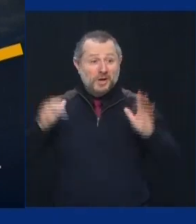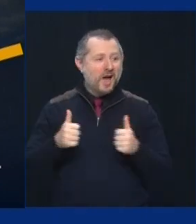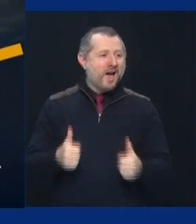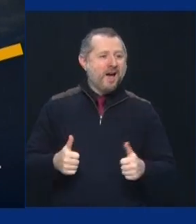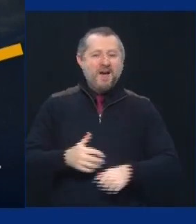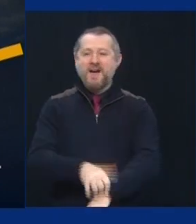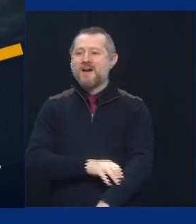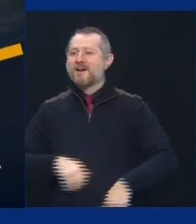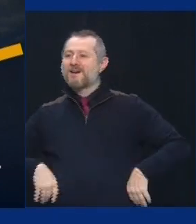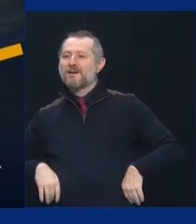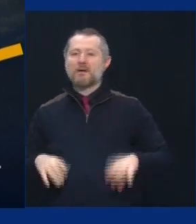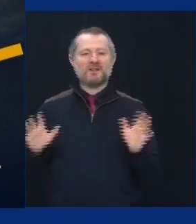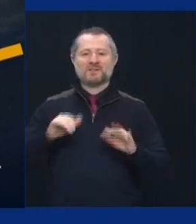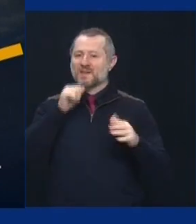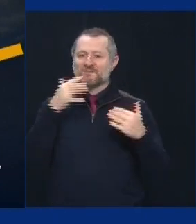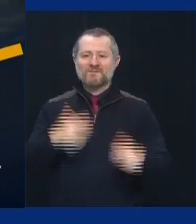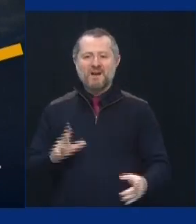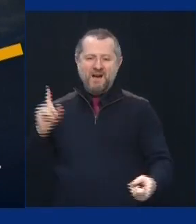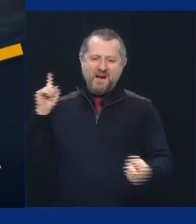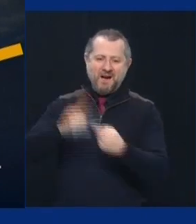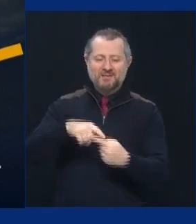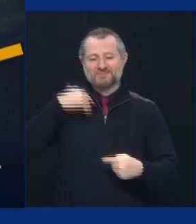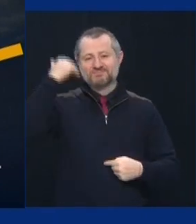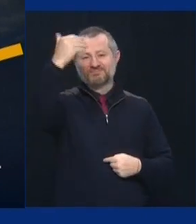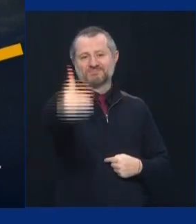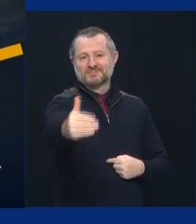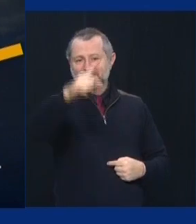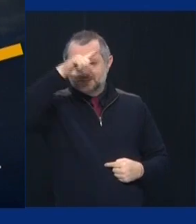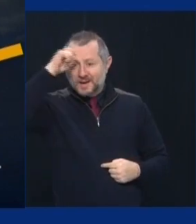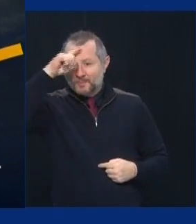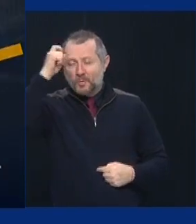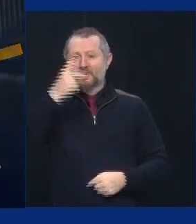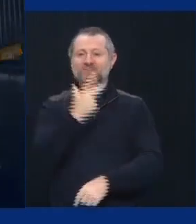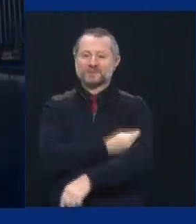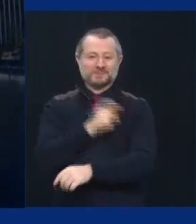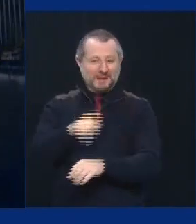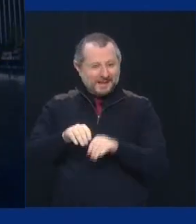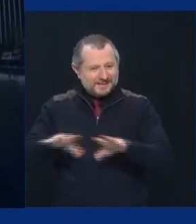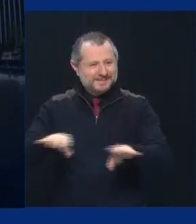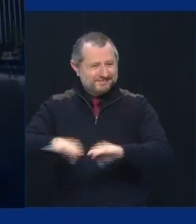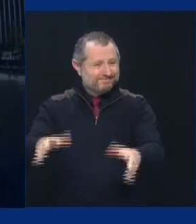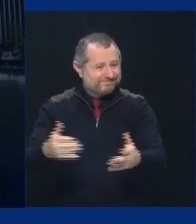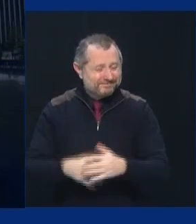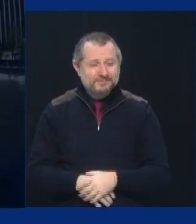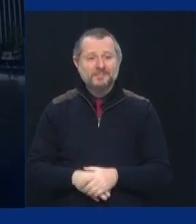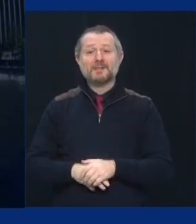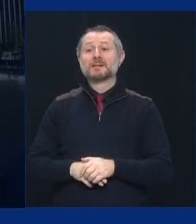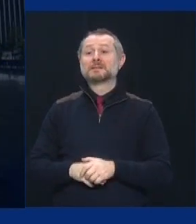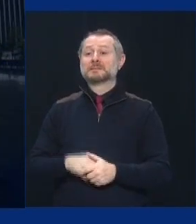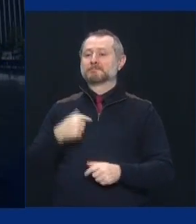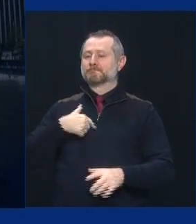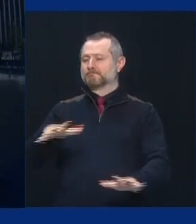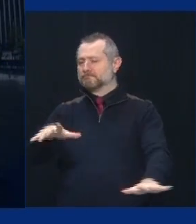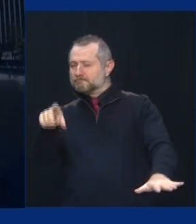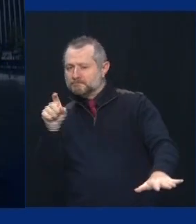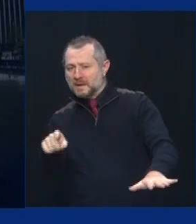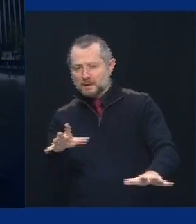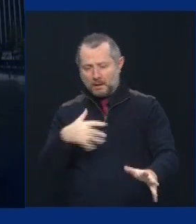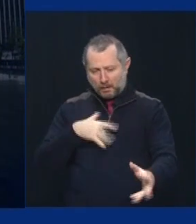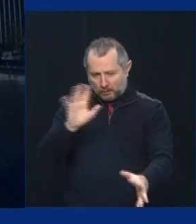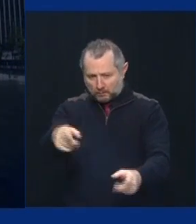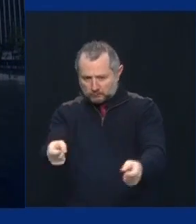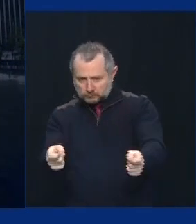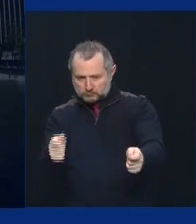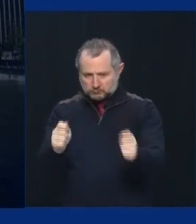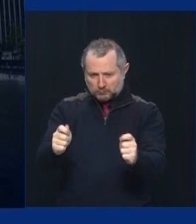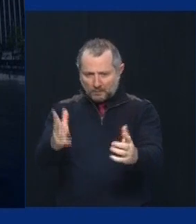summer, and we hit critical mass with the vaccination. And we have to calibrate our way through